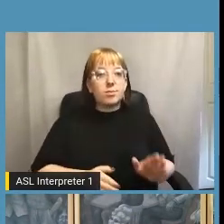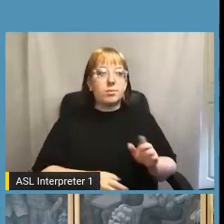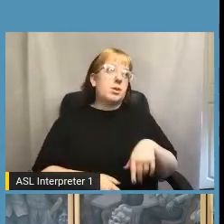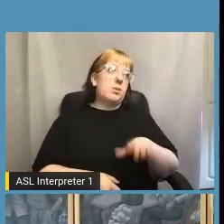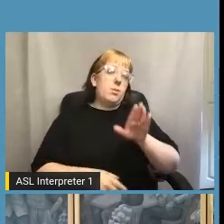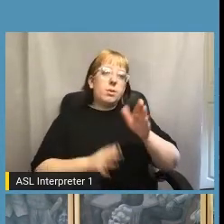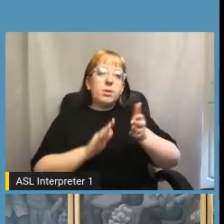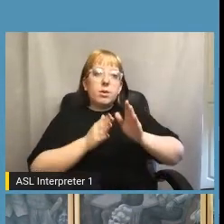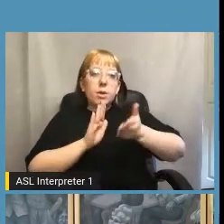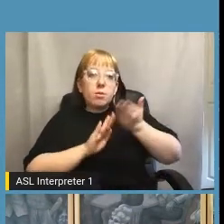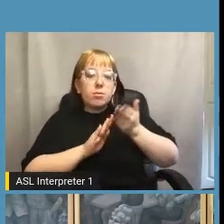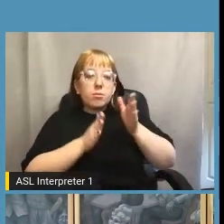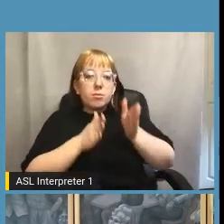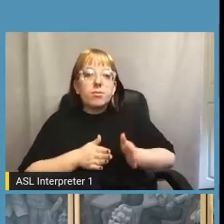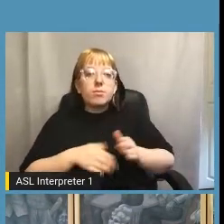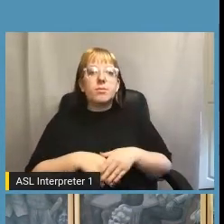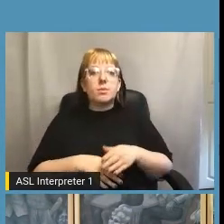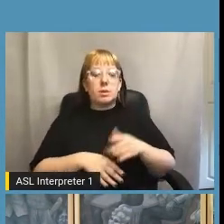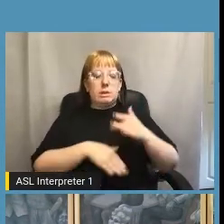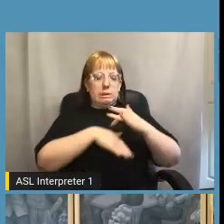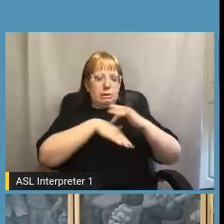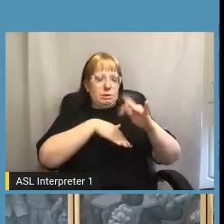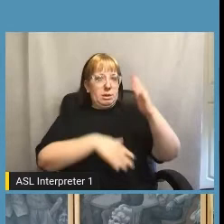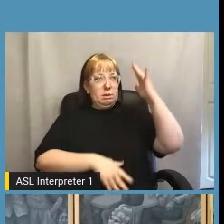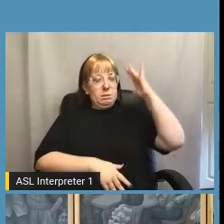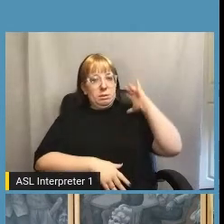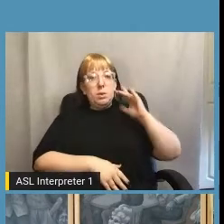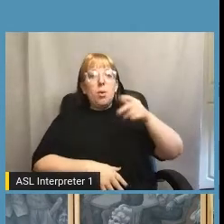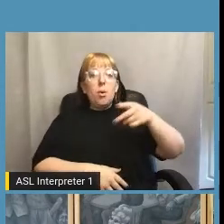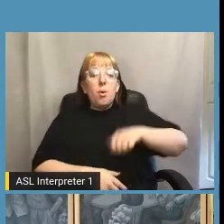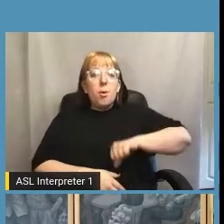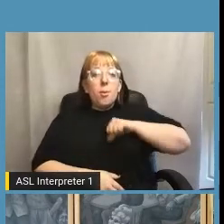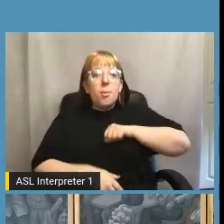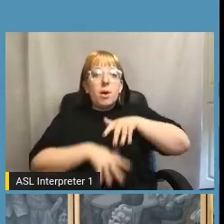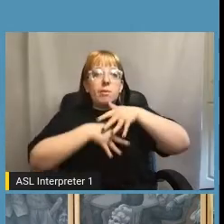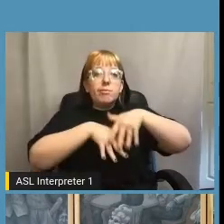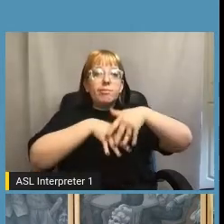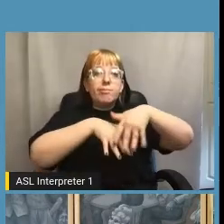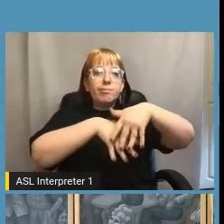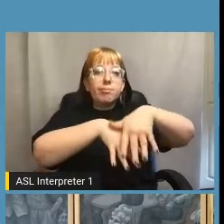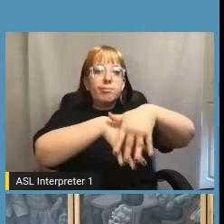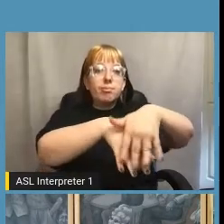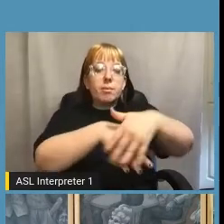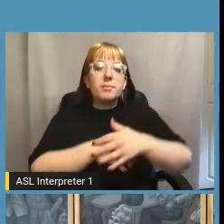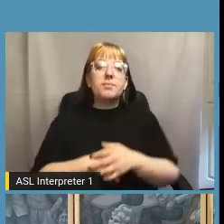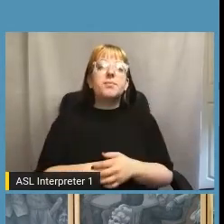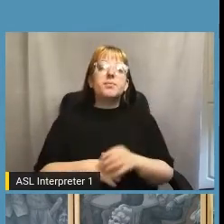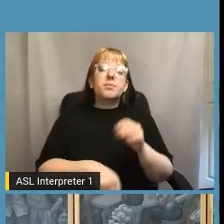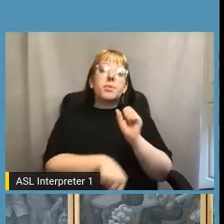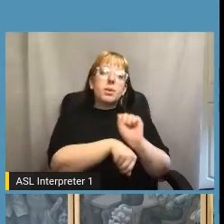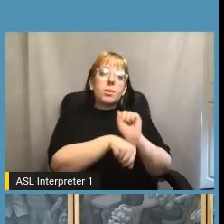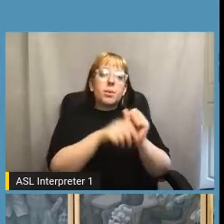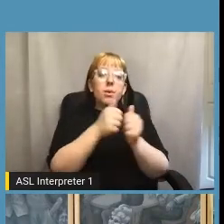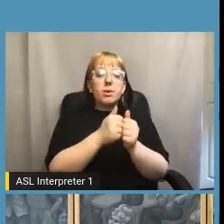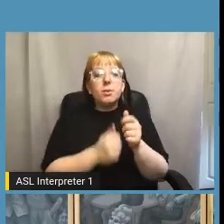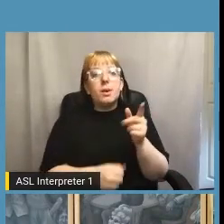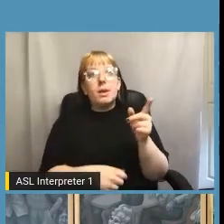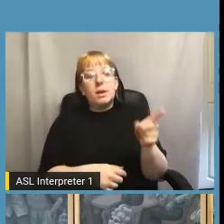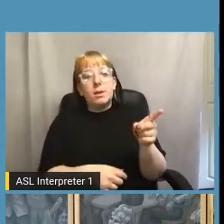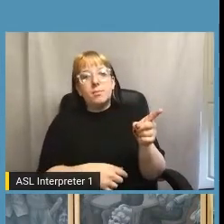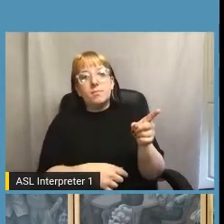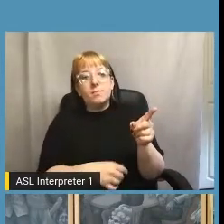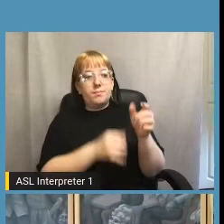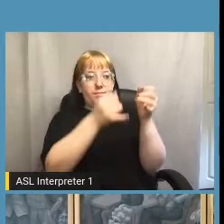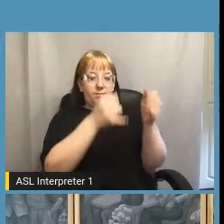holdings and early Pride parades. That was actually our object and our collections focus for the episode. We worked with an individual who